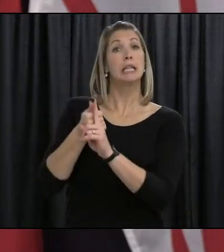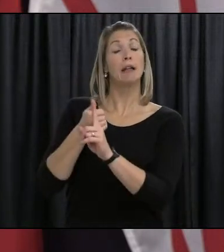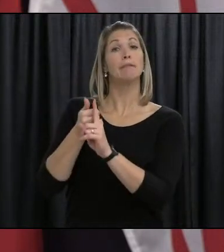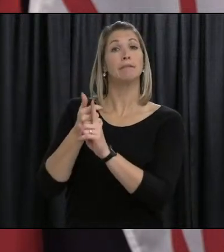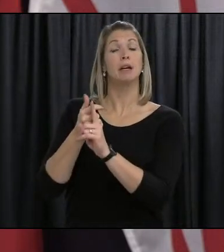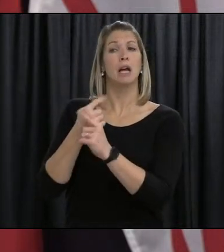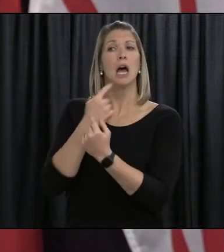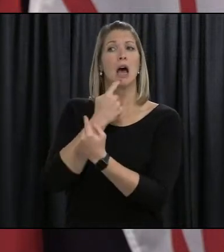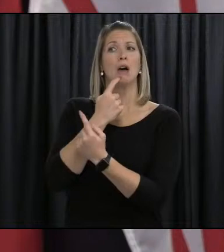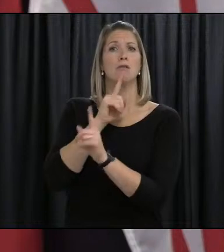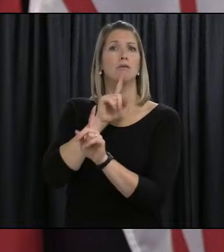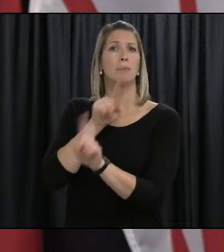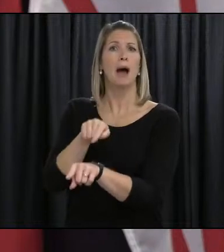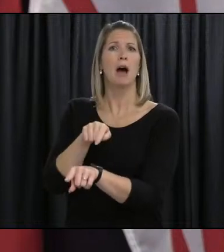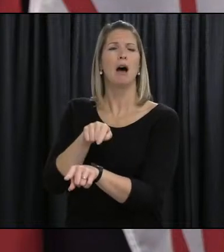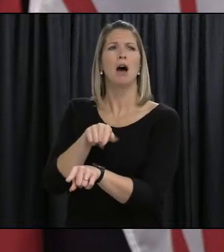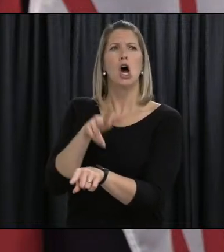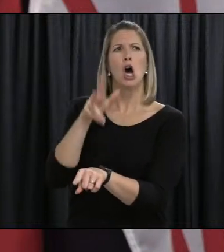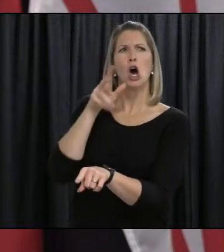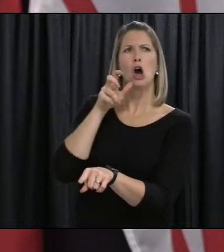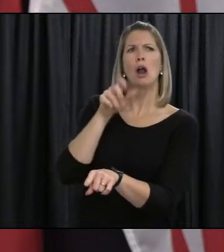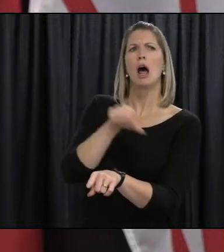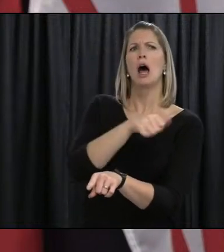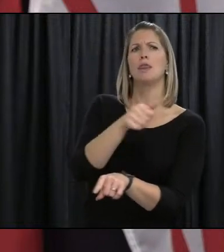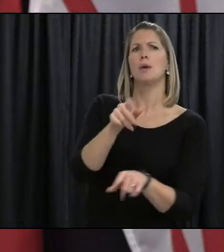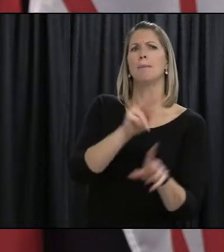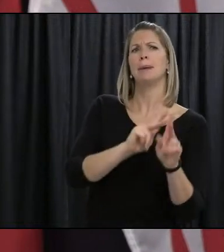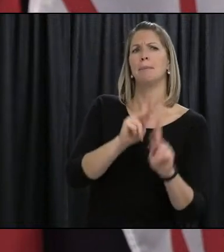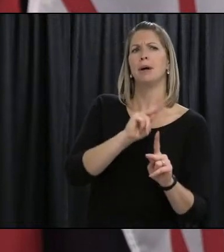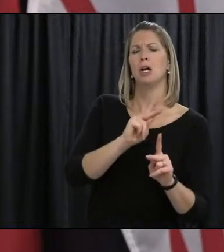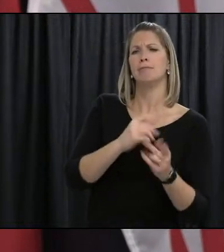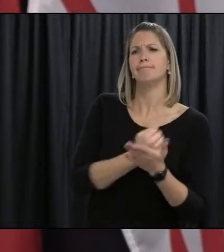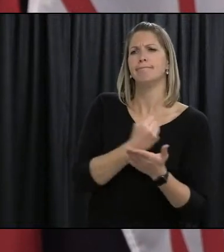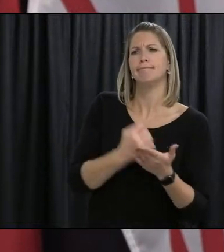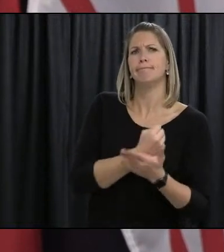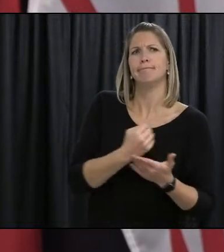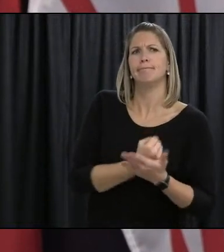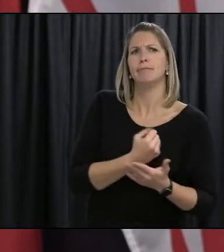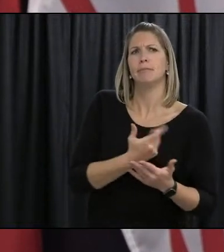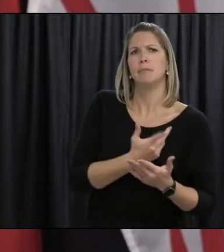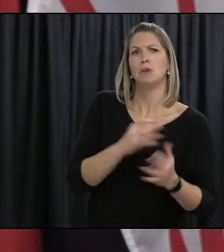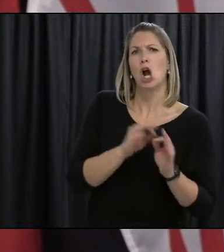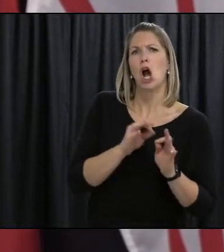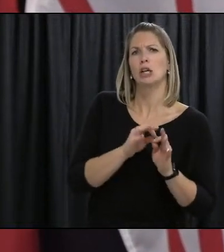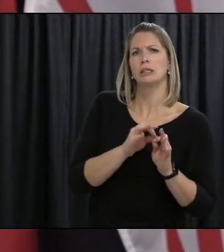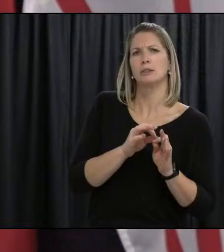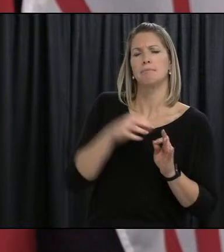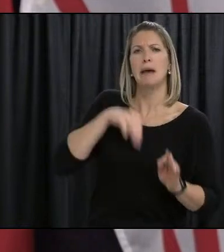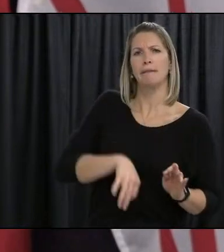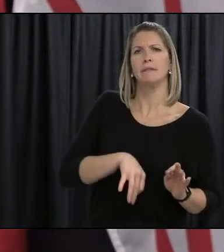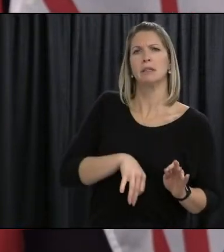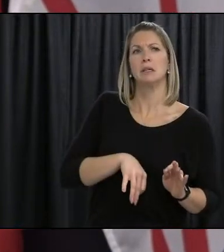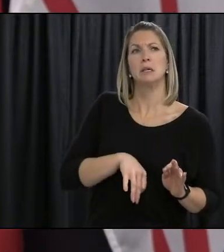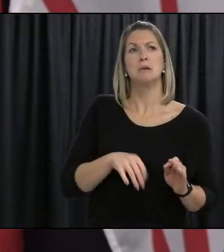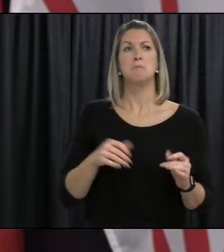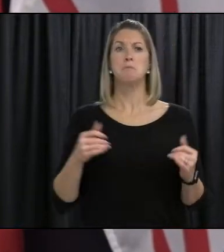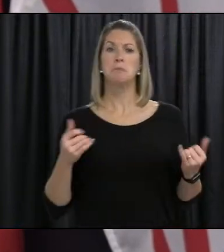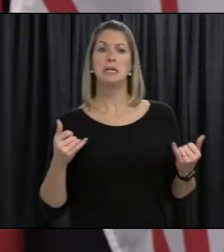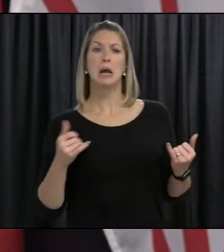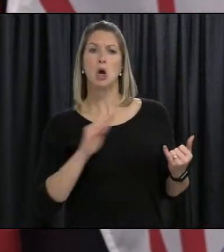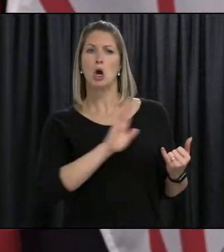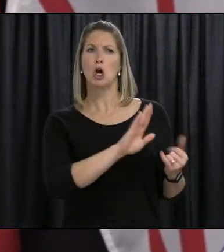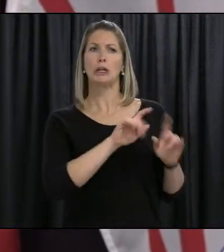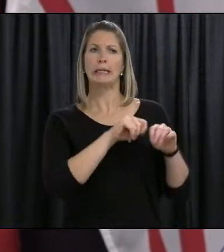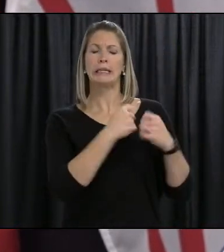had infrequent reports about price gouging, but their team had determined that they didn't find any evidence that